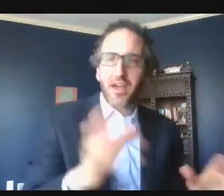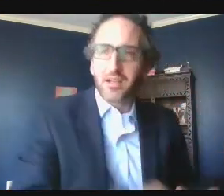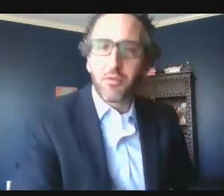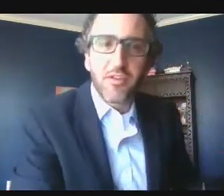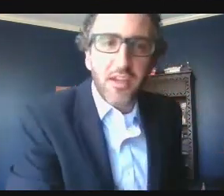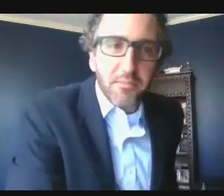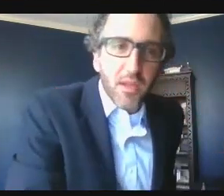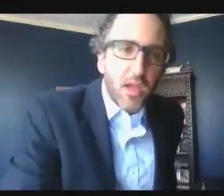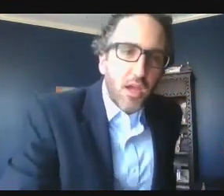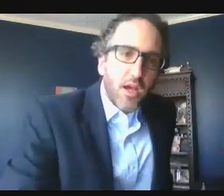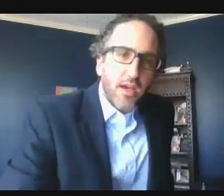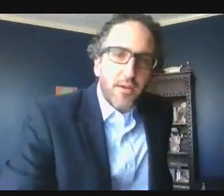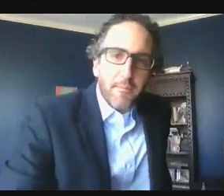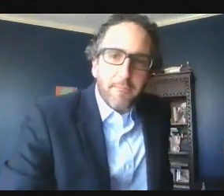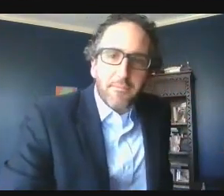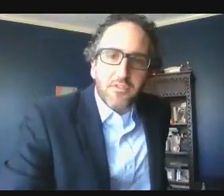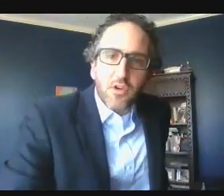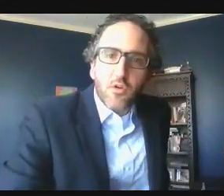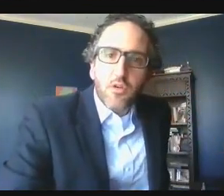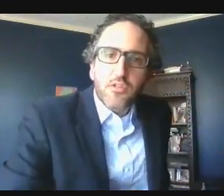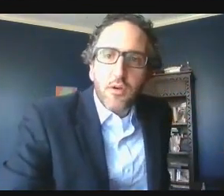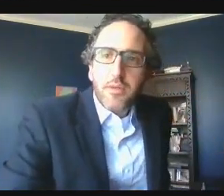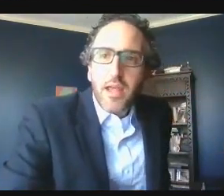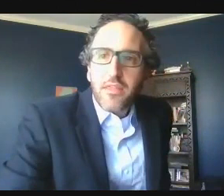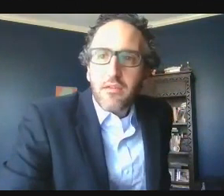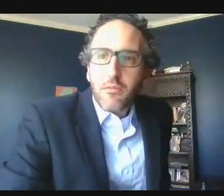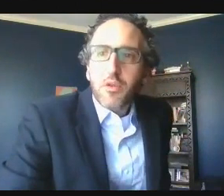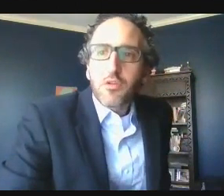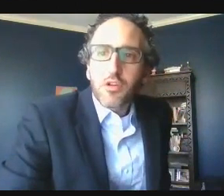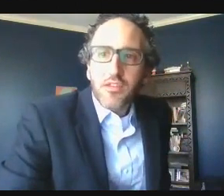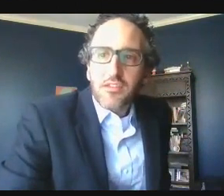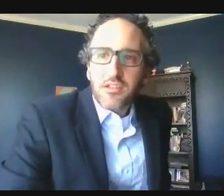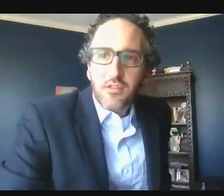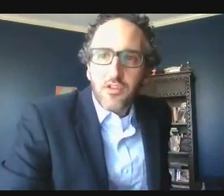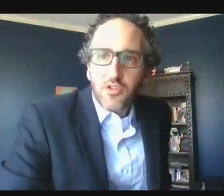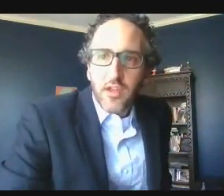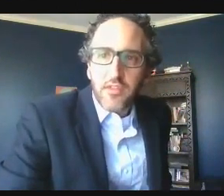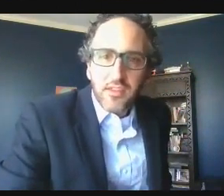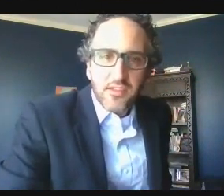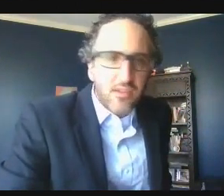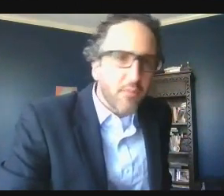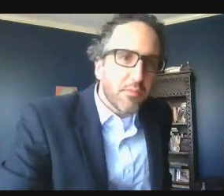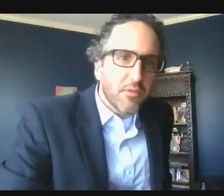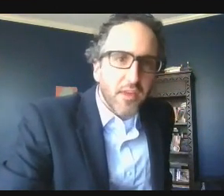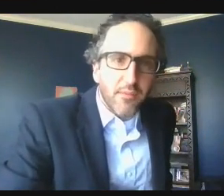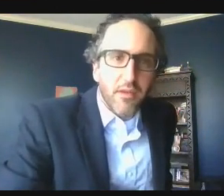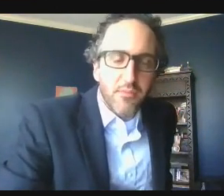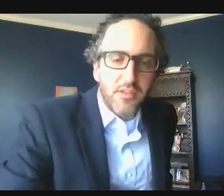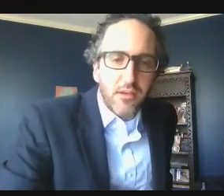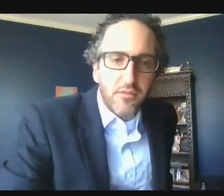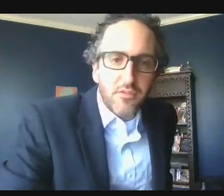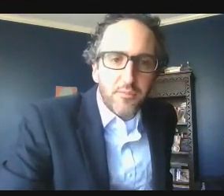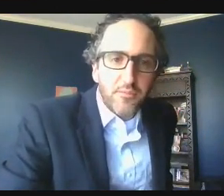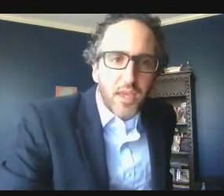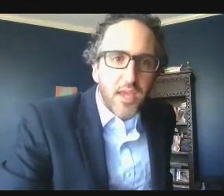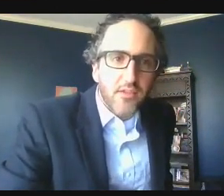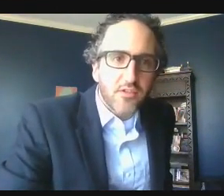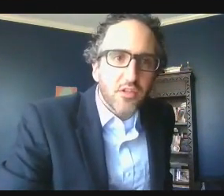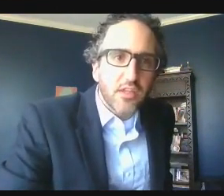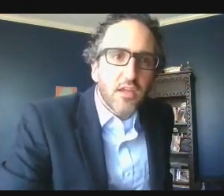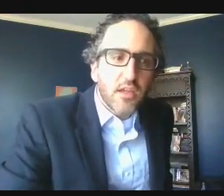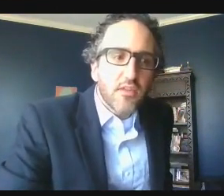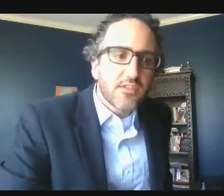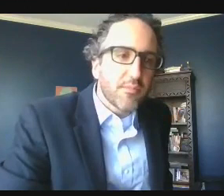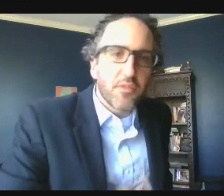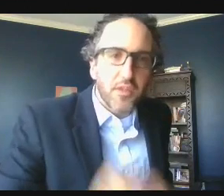I'm not going to point at it. So I mean, when you look at these individually, I think this is how people think about themselves. And certainly